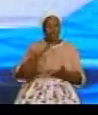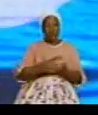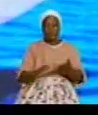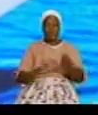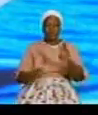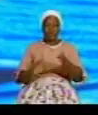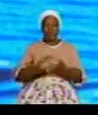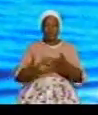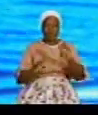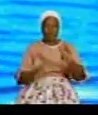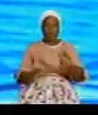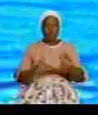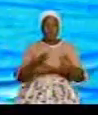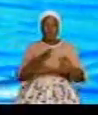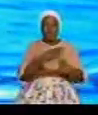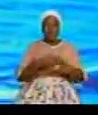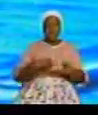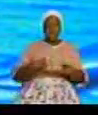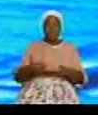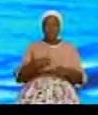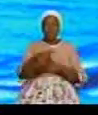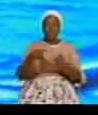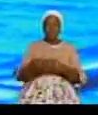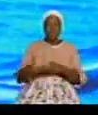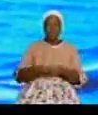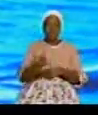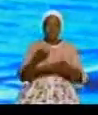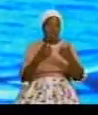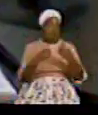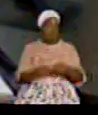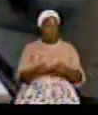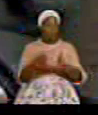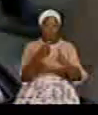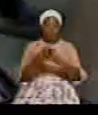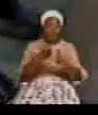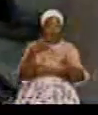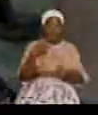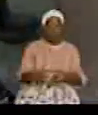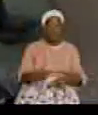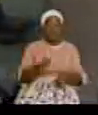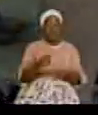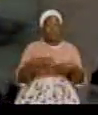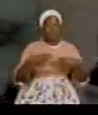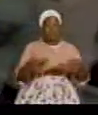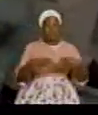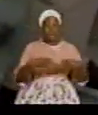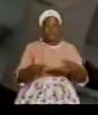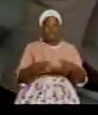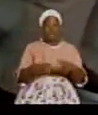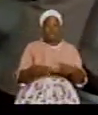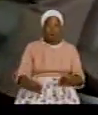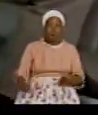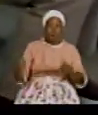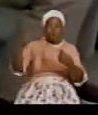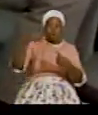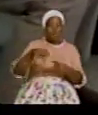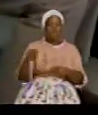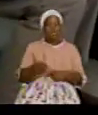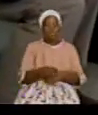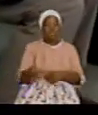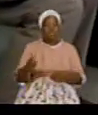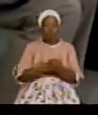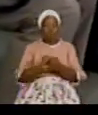In verse 4, it tells us, and when they come from the market, except they wash, they